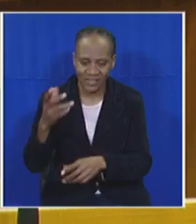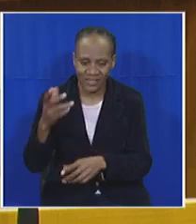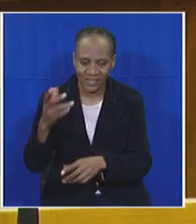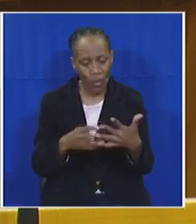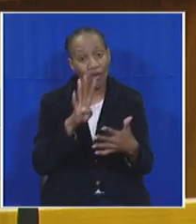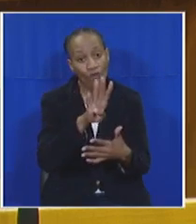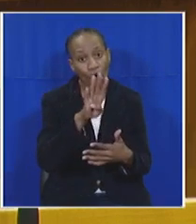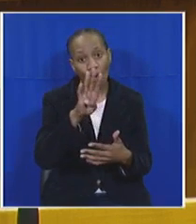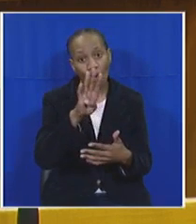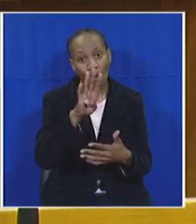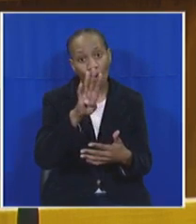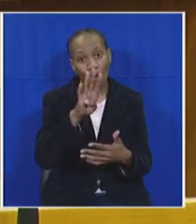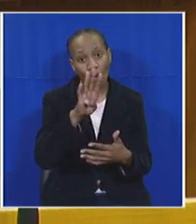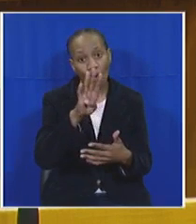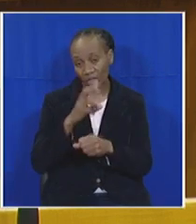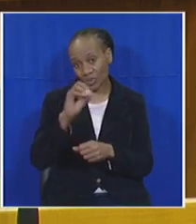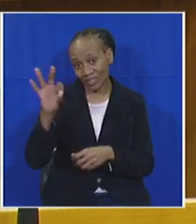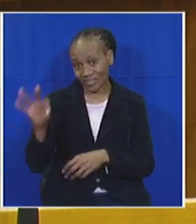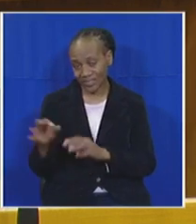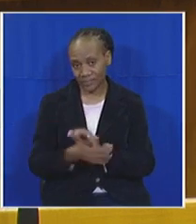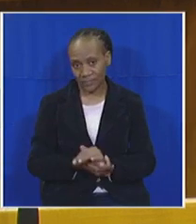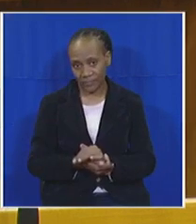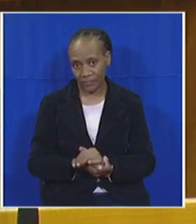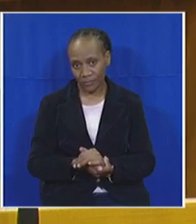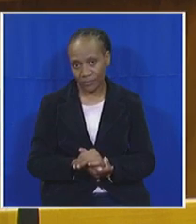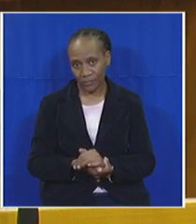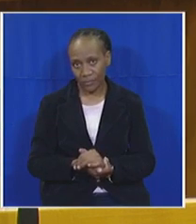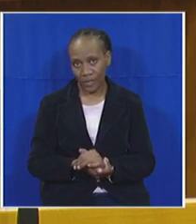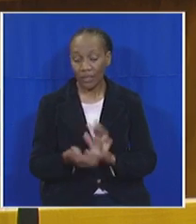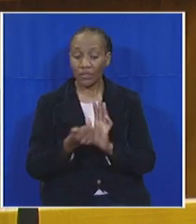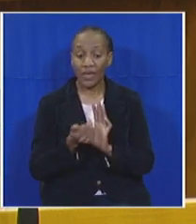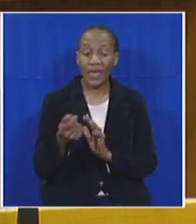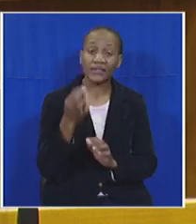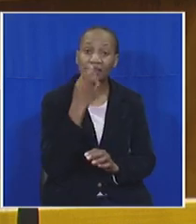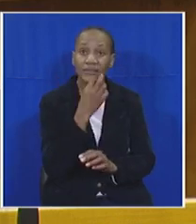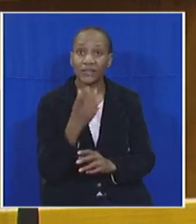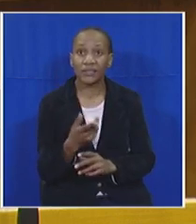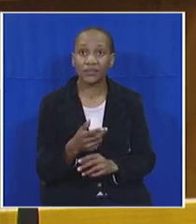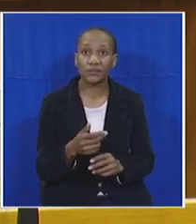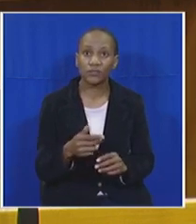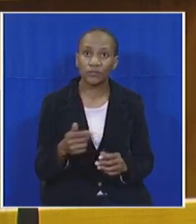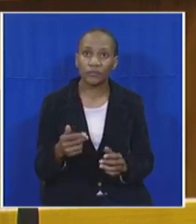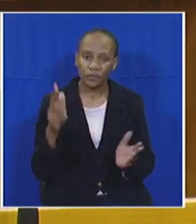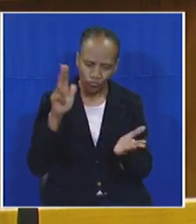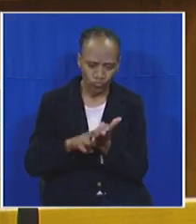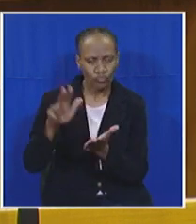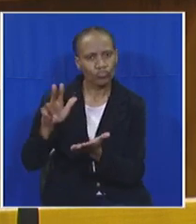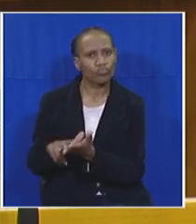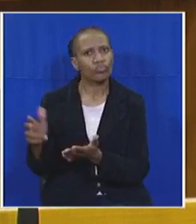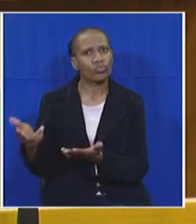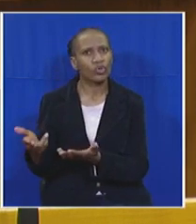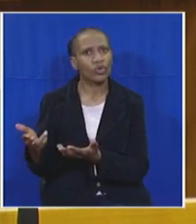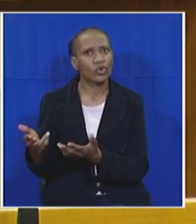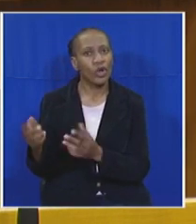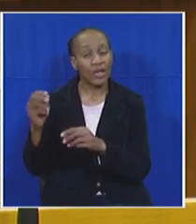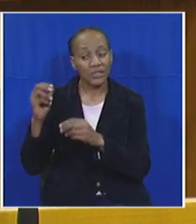4.1 of 2003. The forthcoming amendments to the Act seeks to legitimize an already illegitimate situation, as